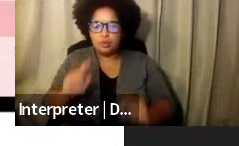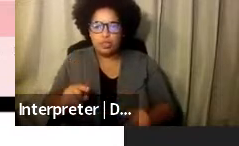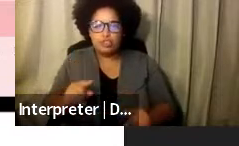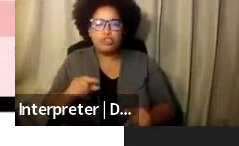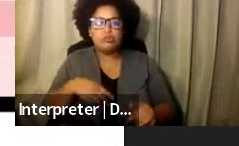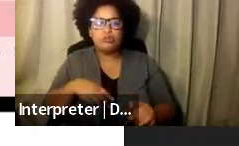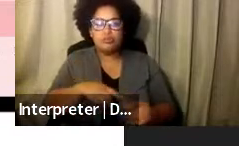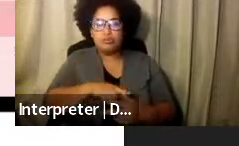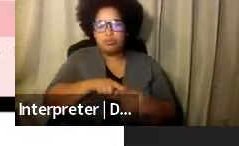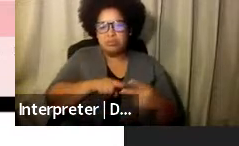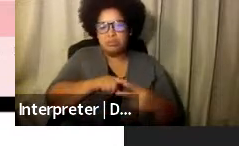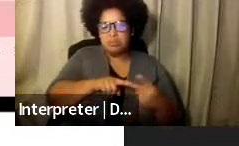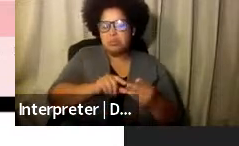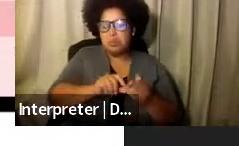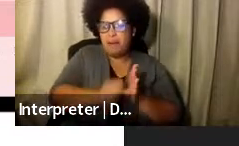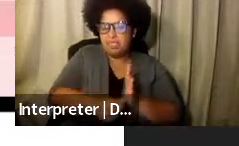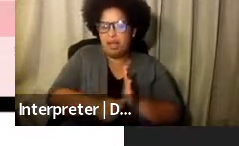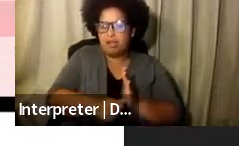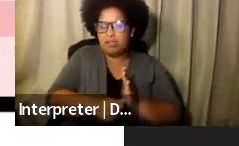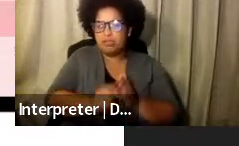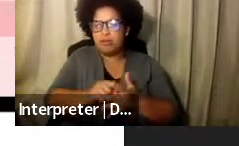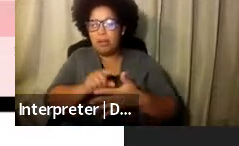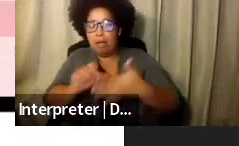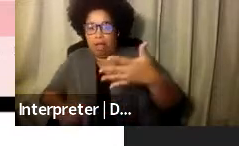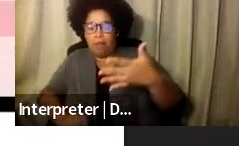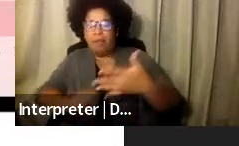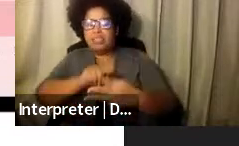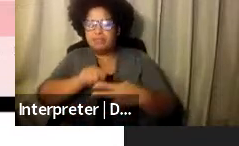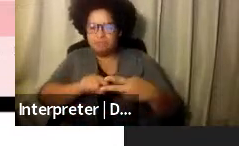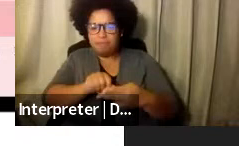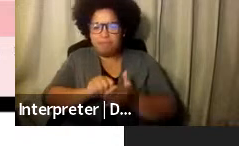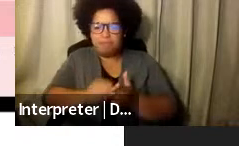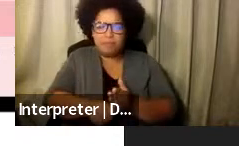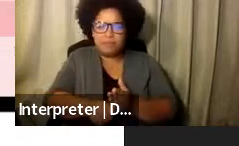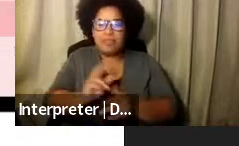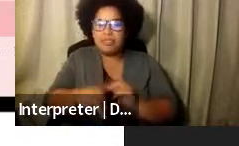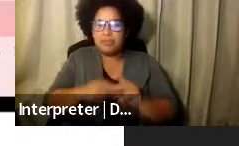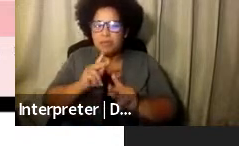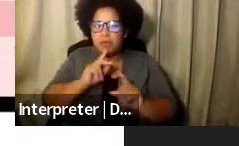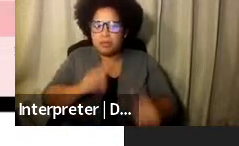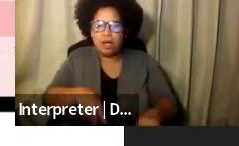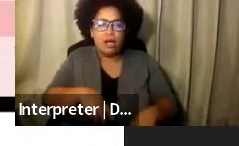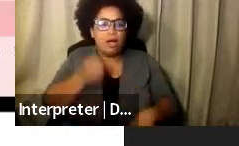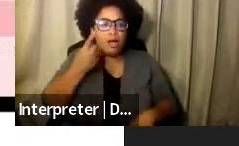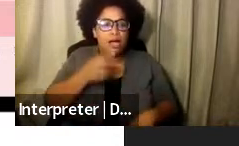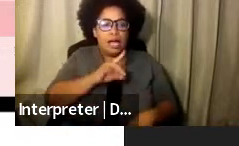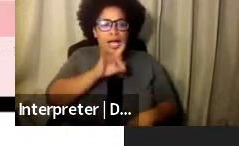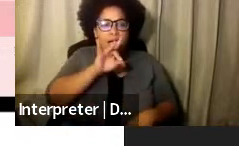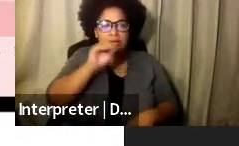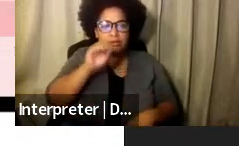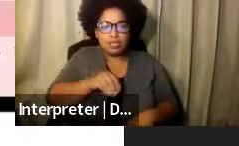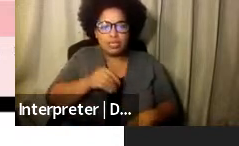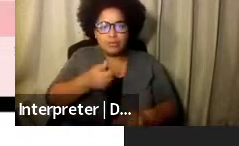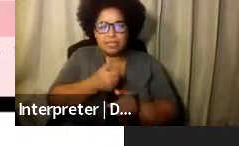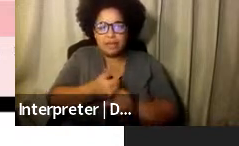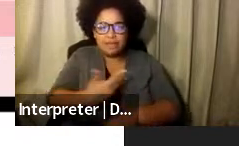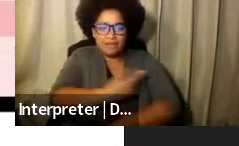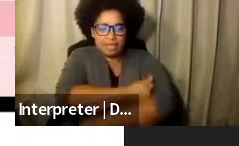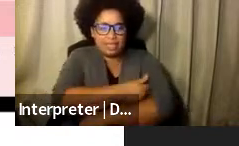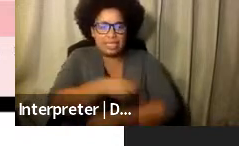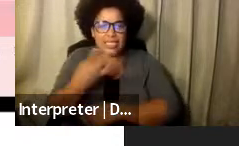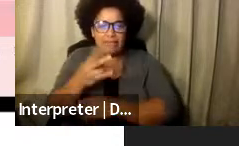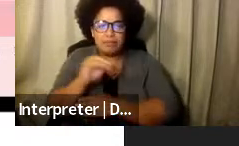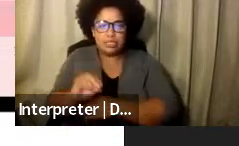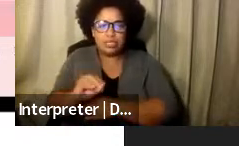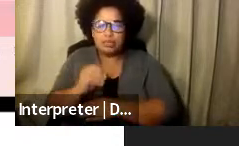were important to highlight. Of the people that responded to our survey, 80% were vaccinated, 17%